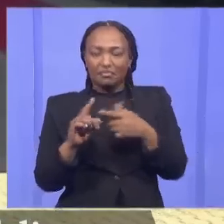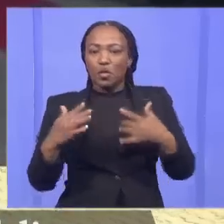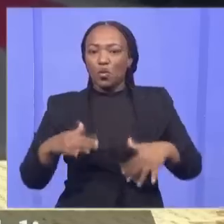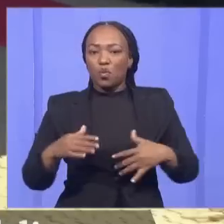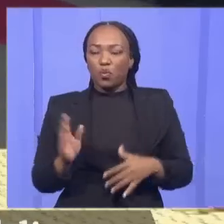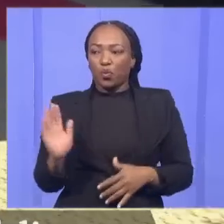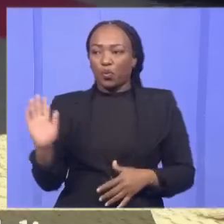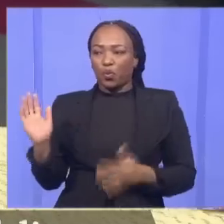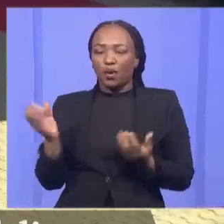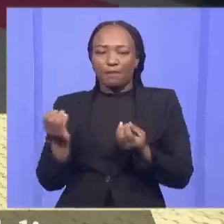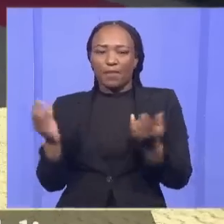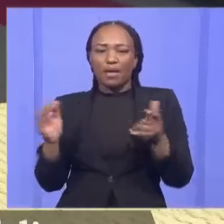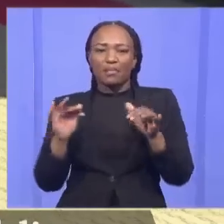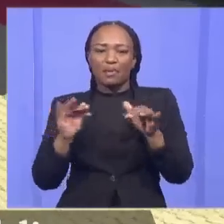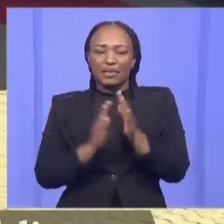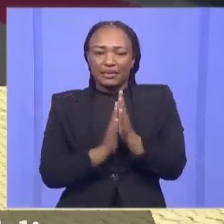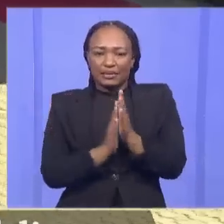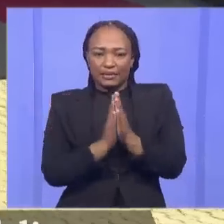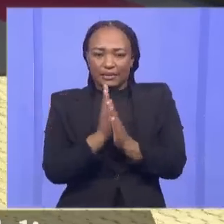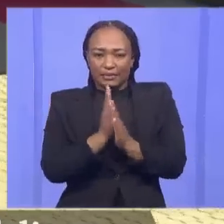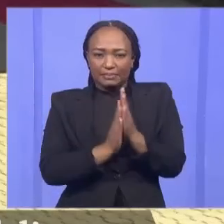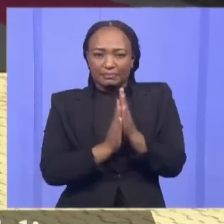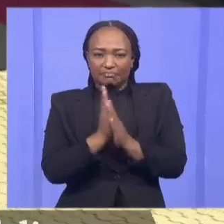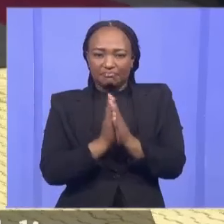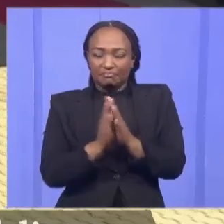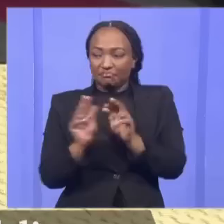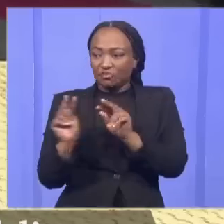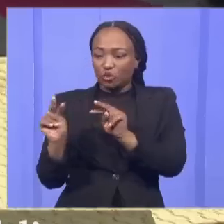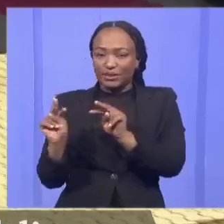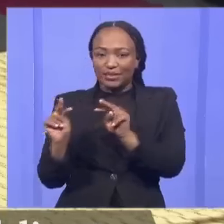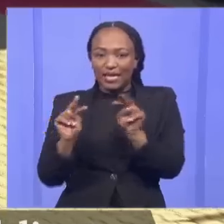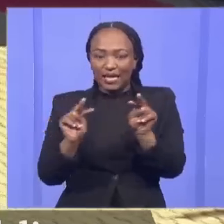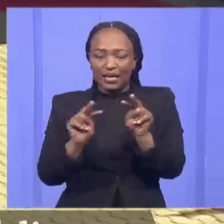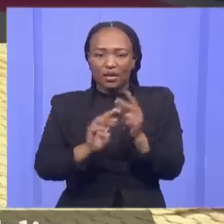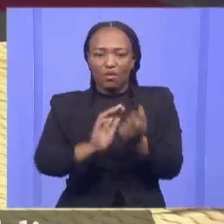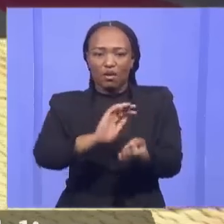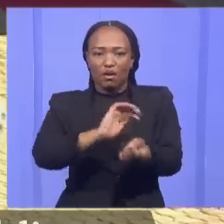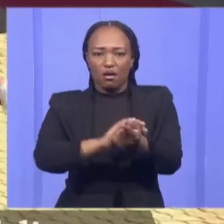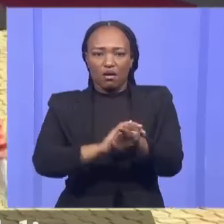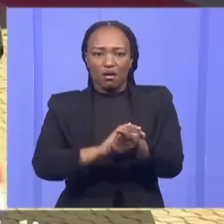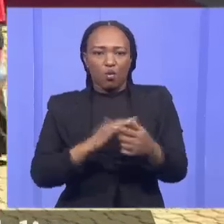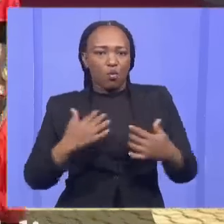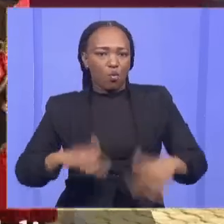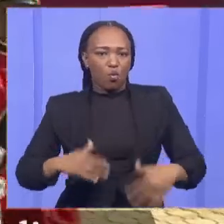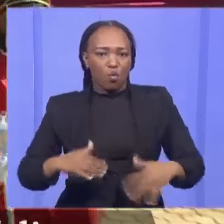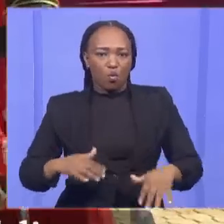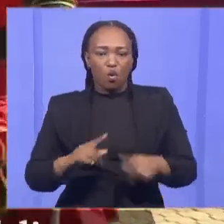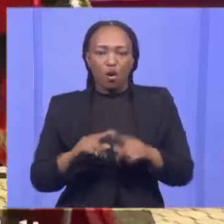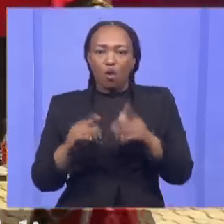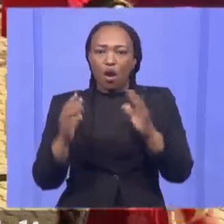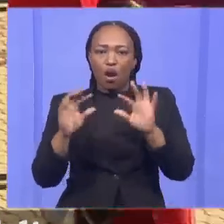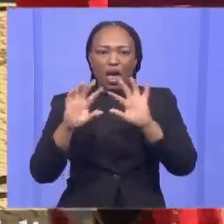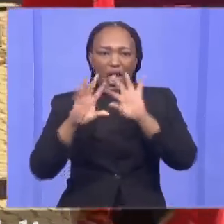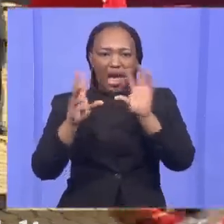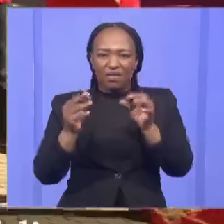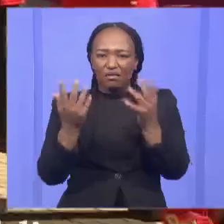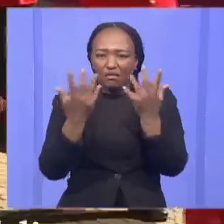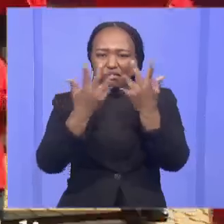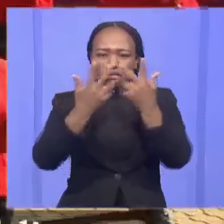a lot of people also look forward to witnessing in many ways. I can never get over just how synchronized everybody